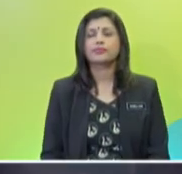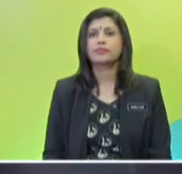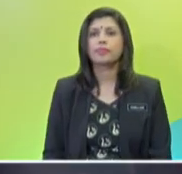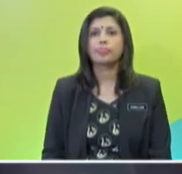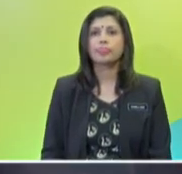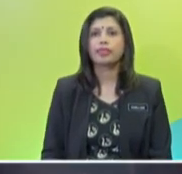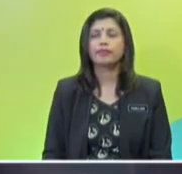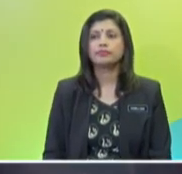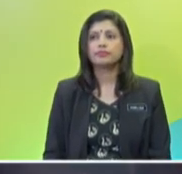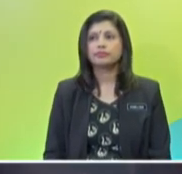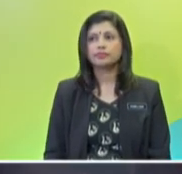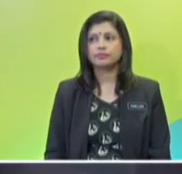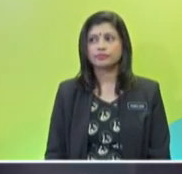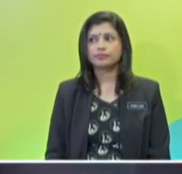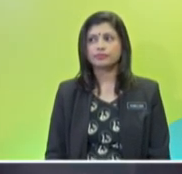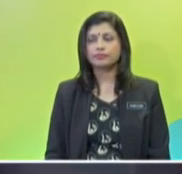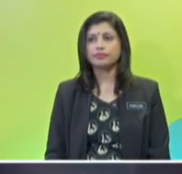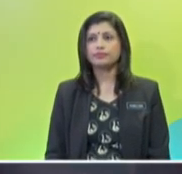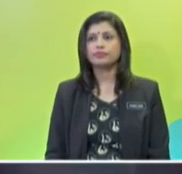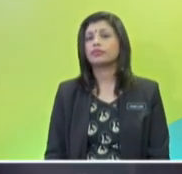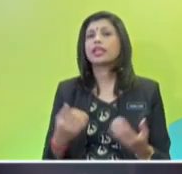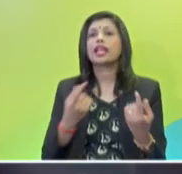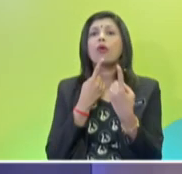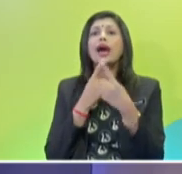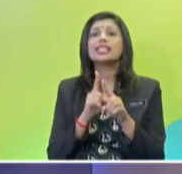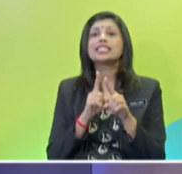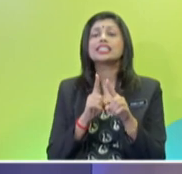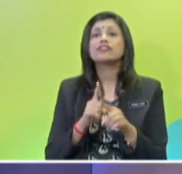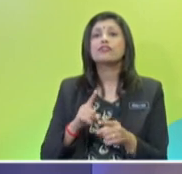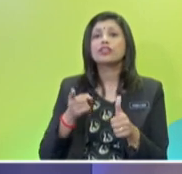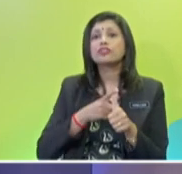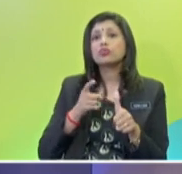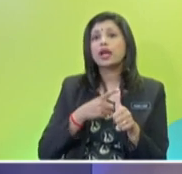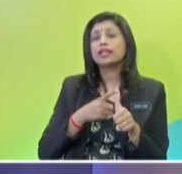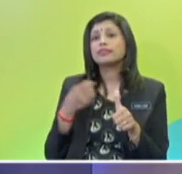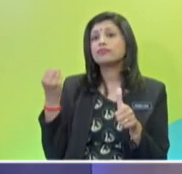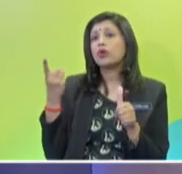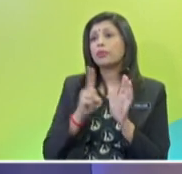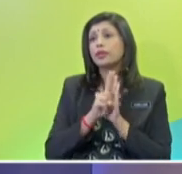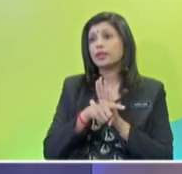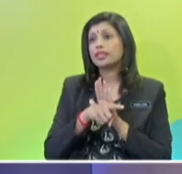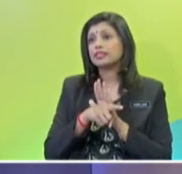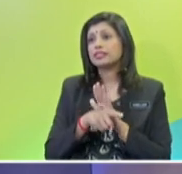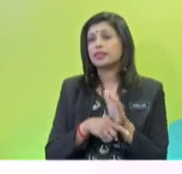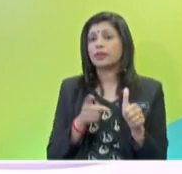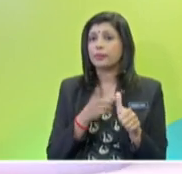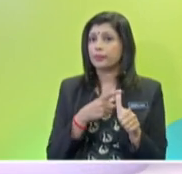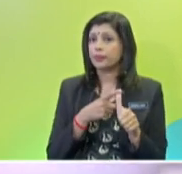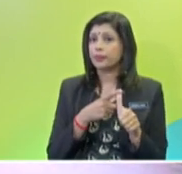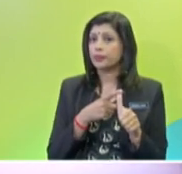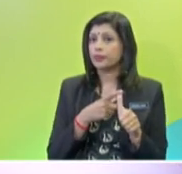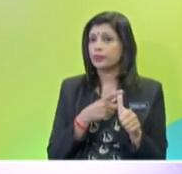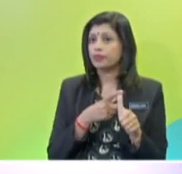Okay. All right. So, who would like to give the answer for the journey time? How long does it take? Putri. Okay, Putri.